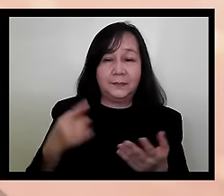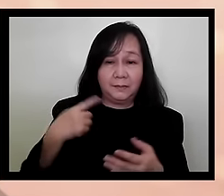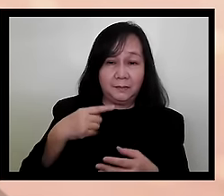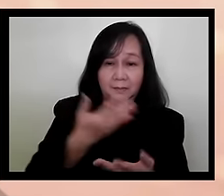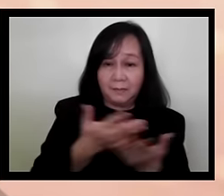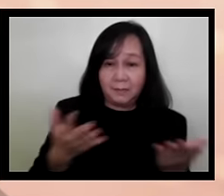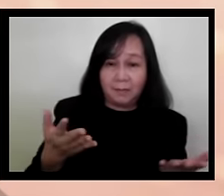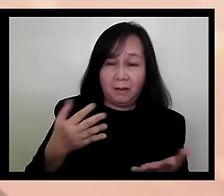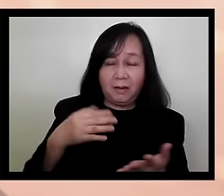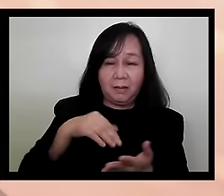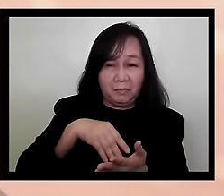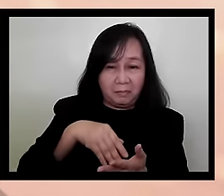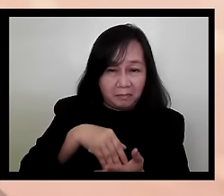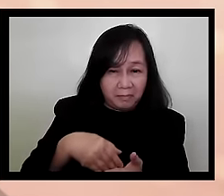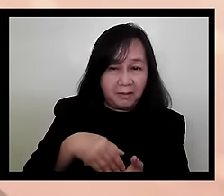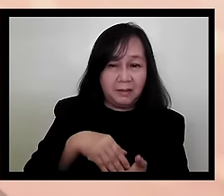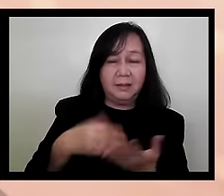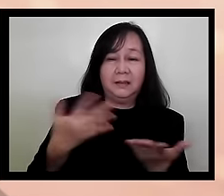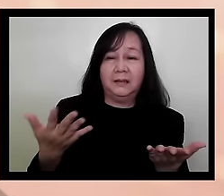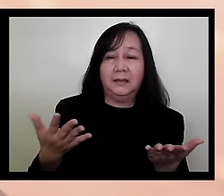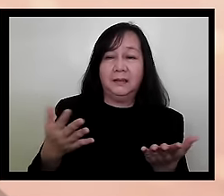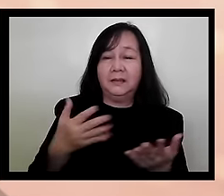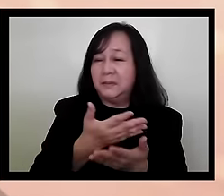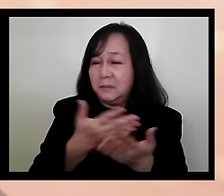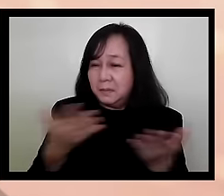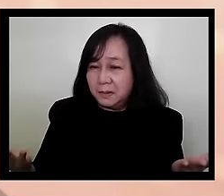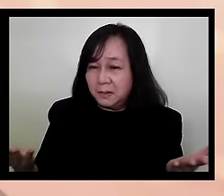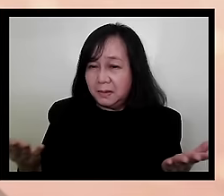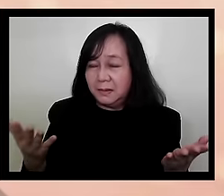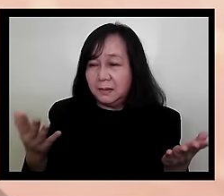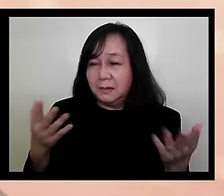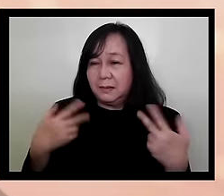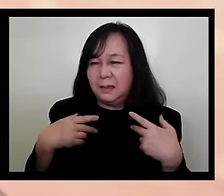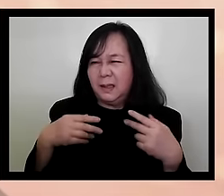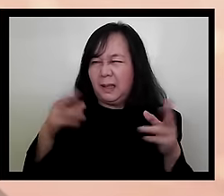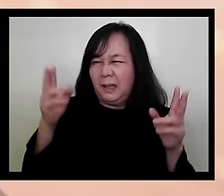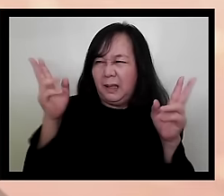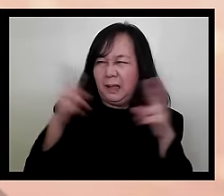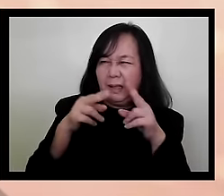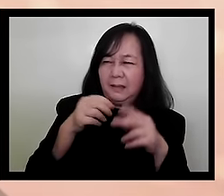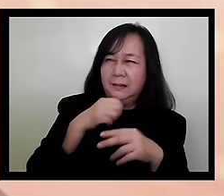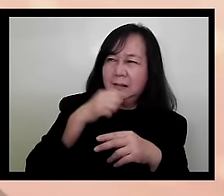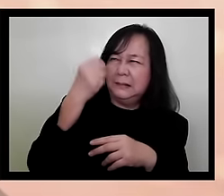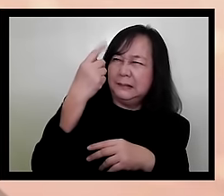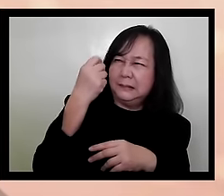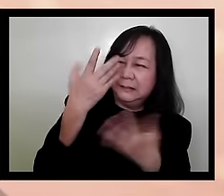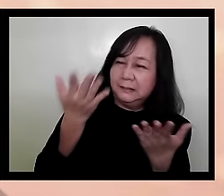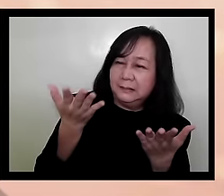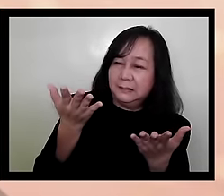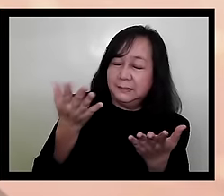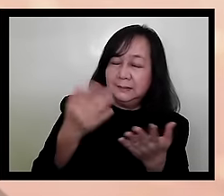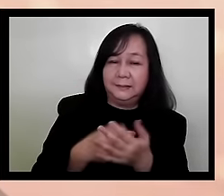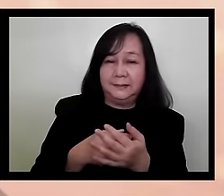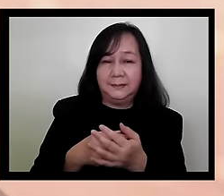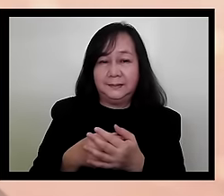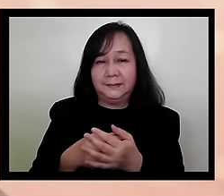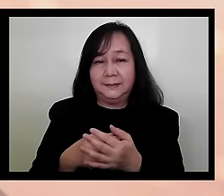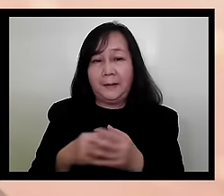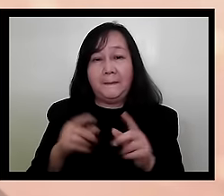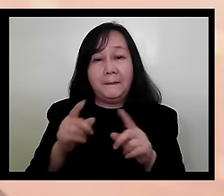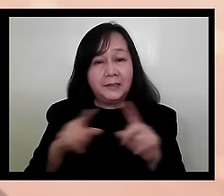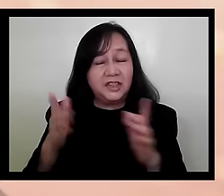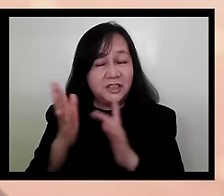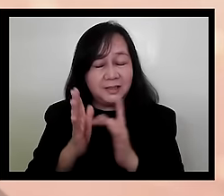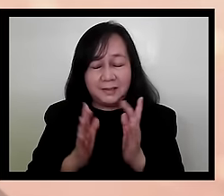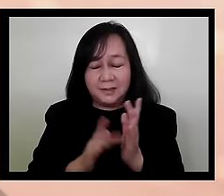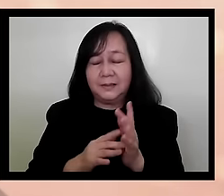are weak you are short in understanding you misunderstand Jesus